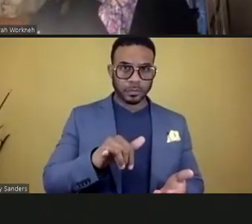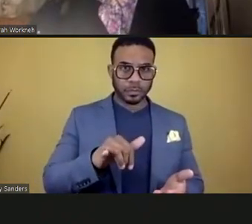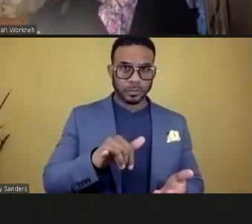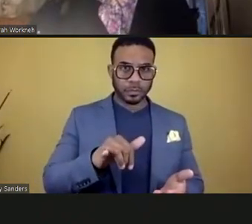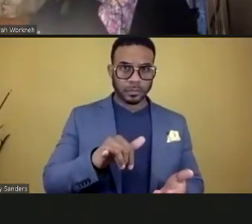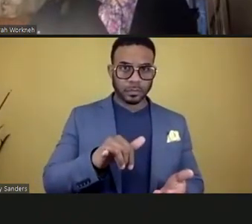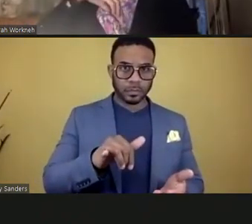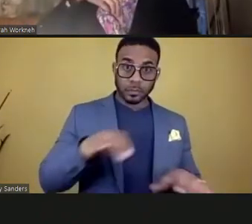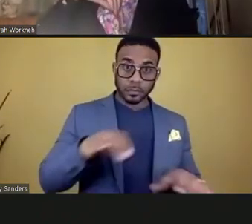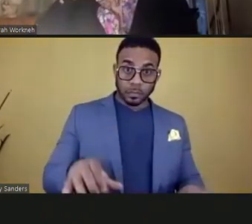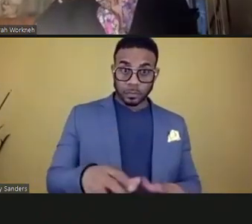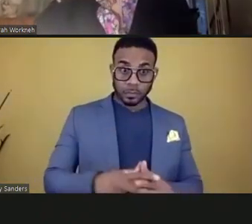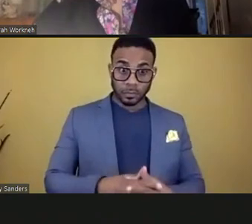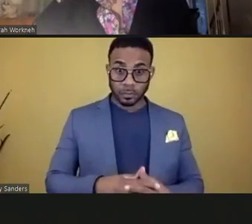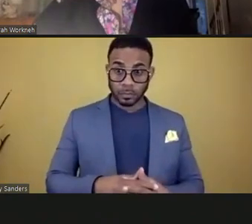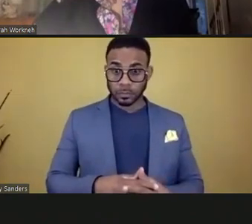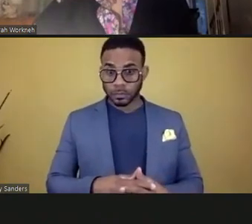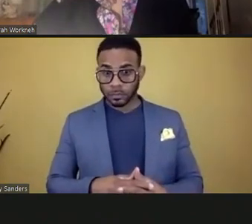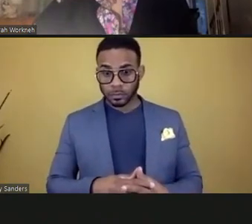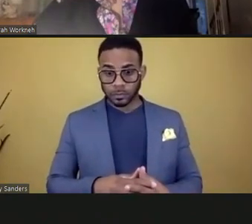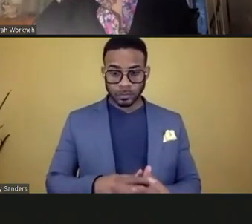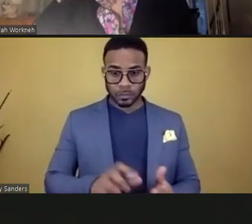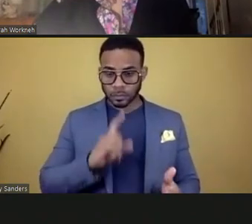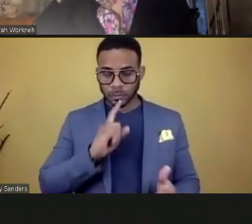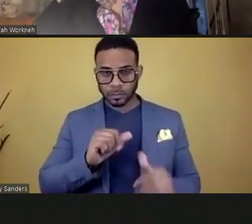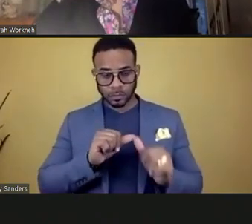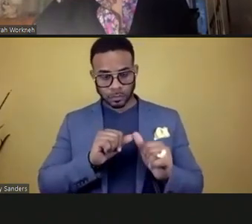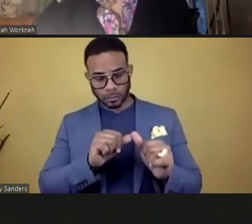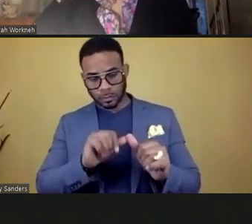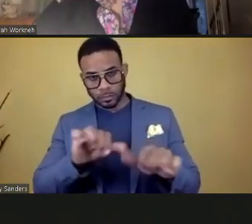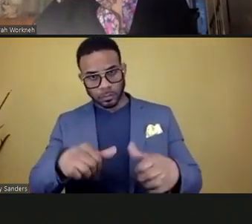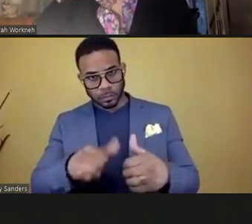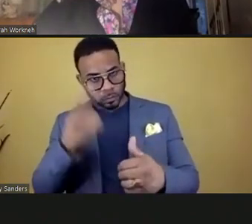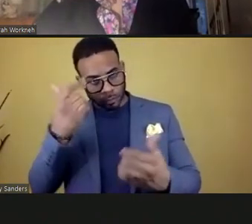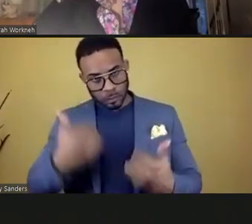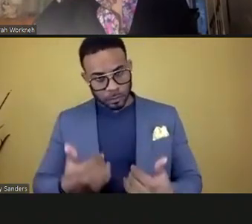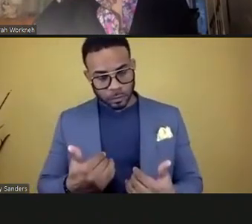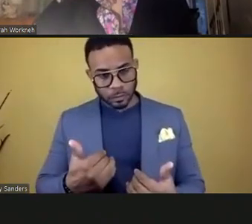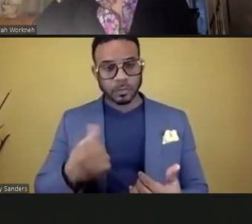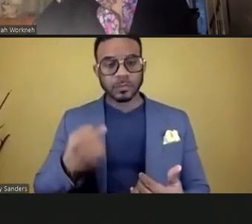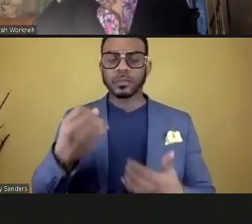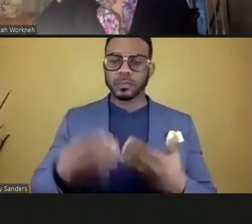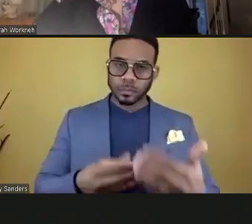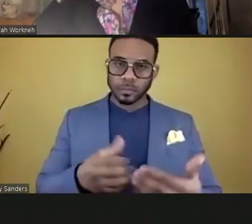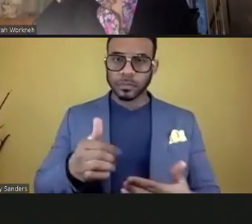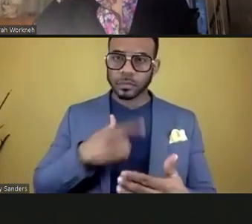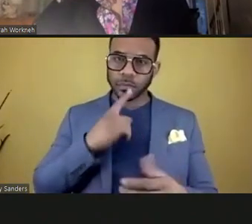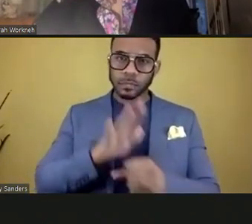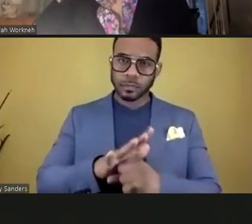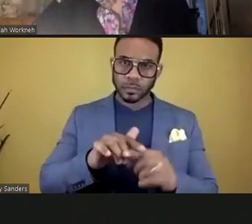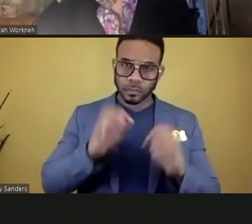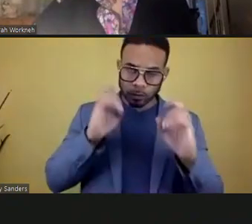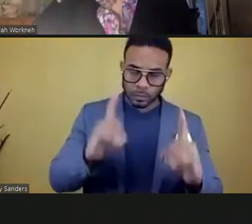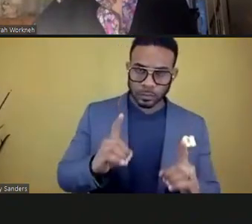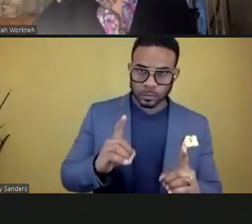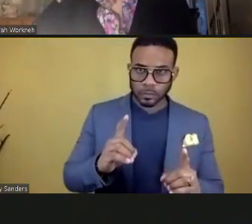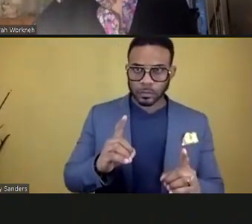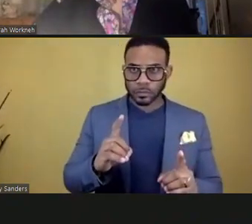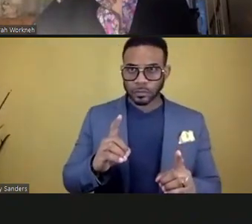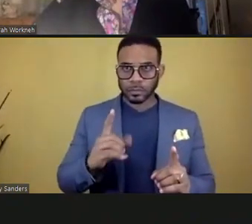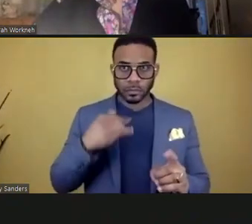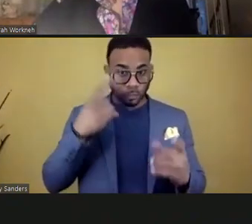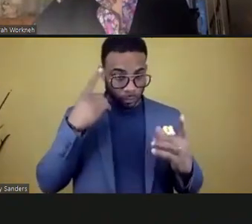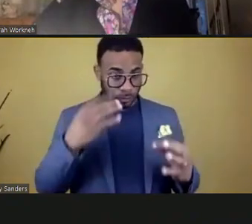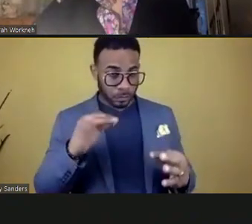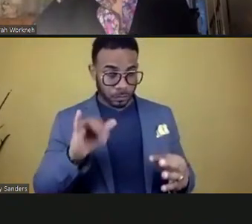was doing, it would be a continual challenge for me. And so though I was committed to the education, I